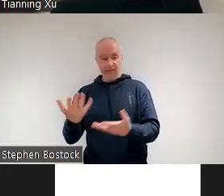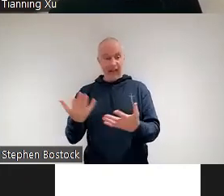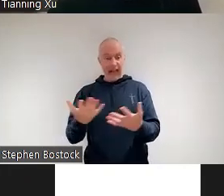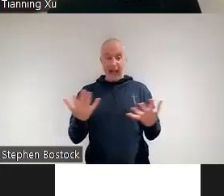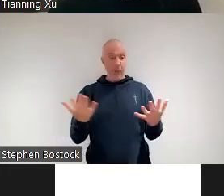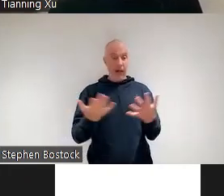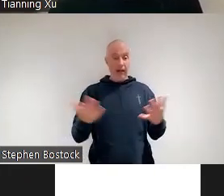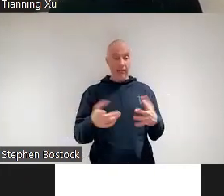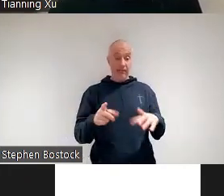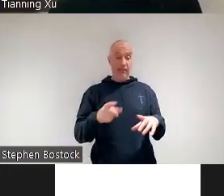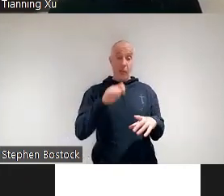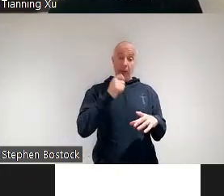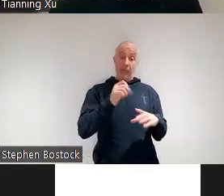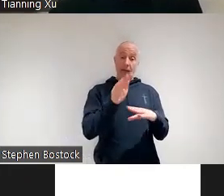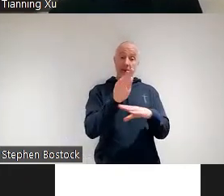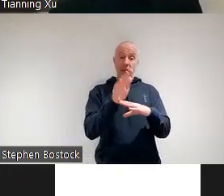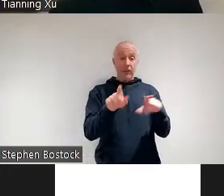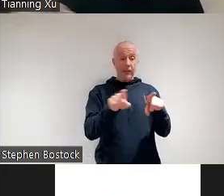that.